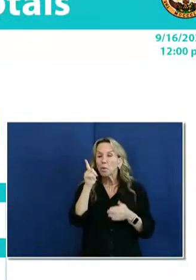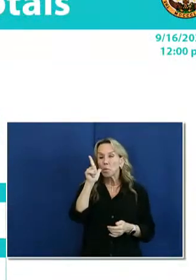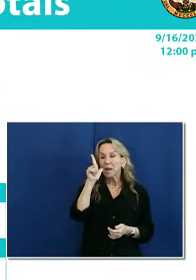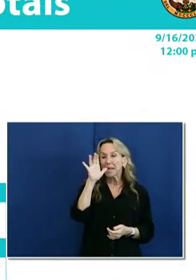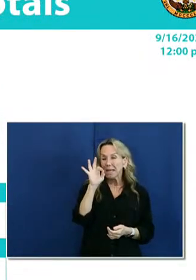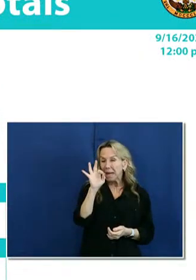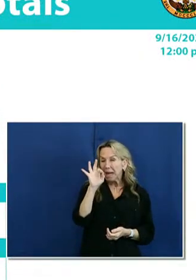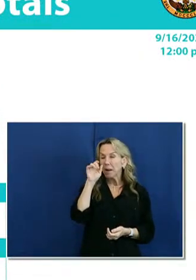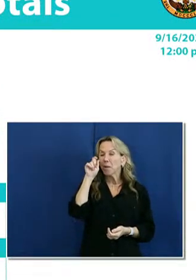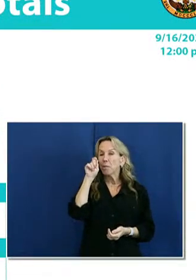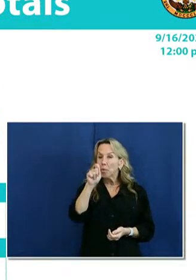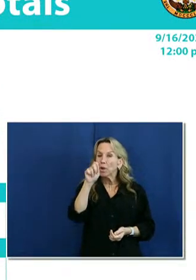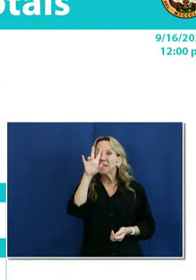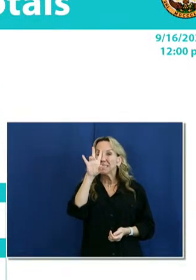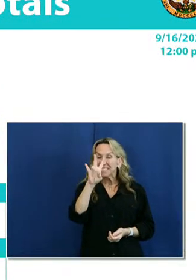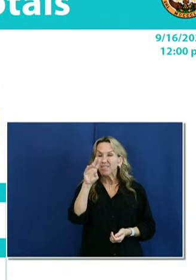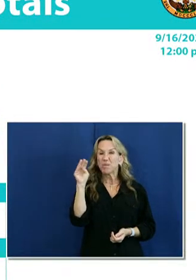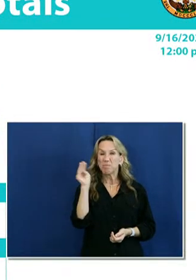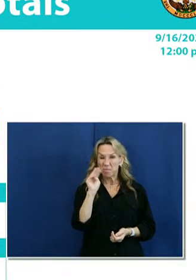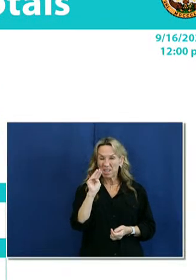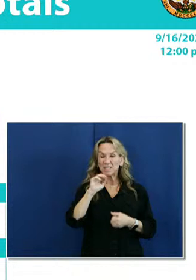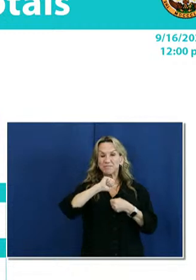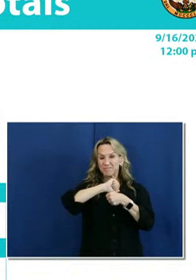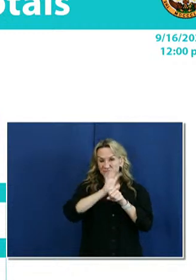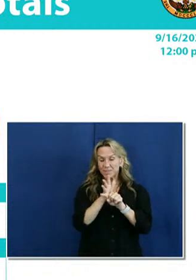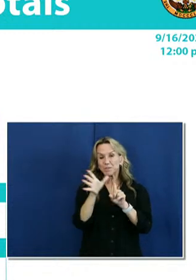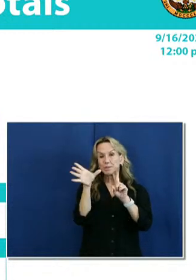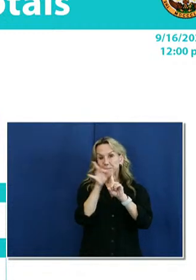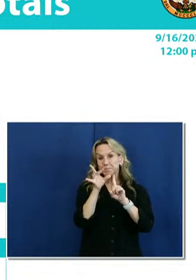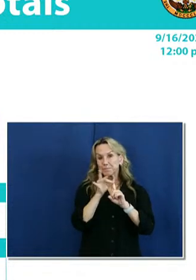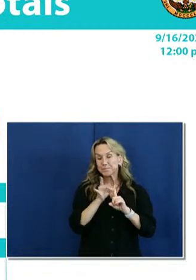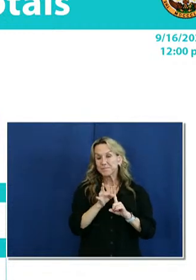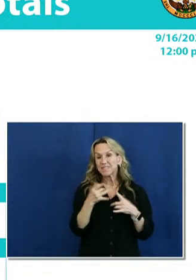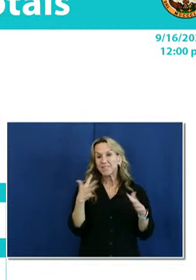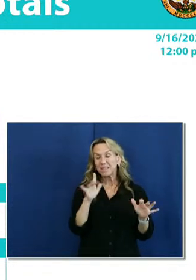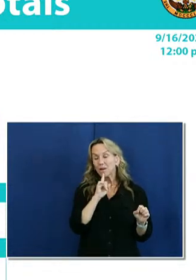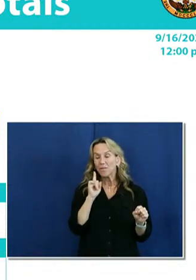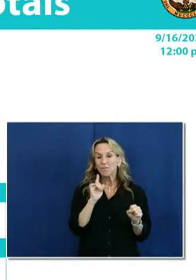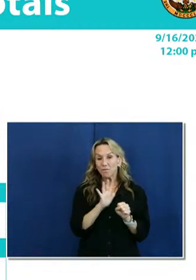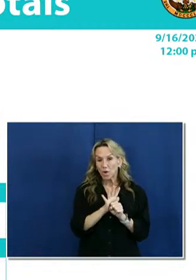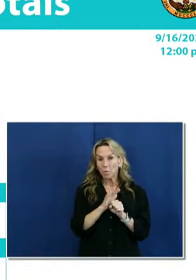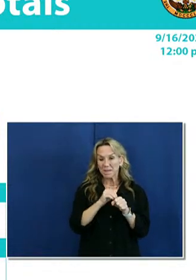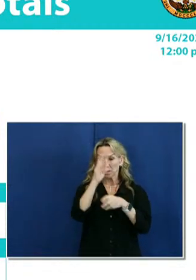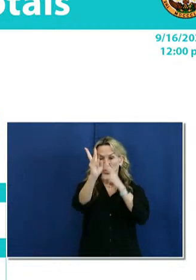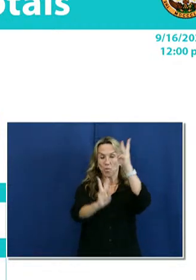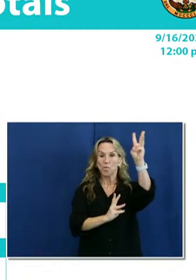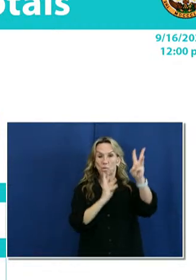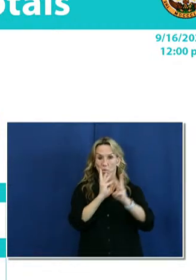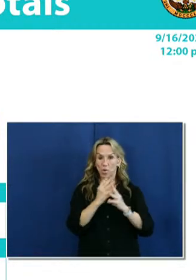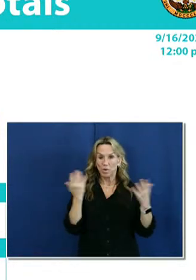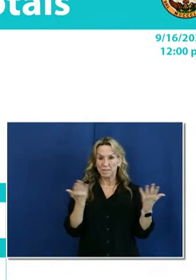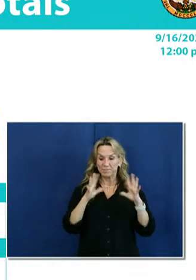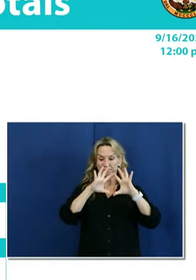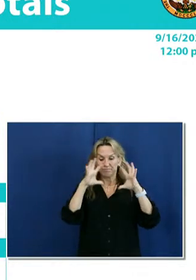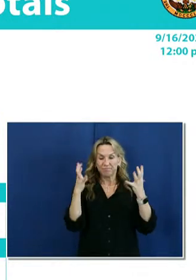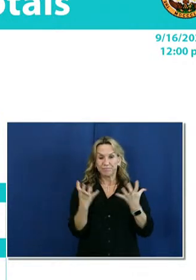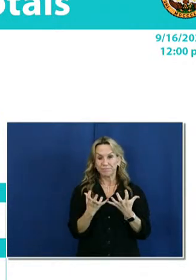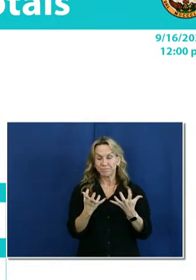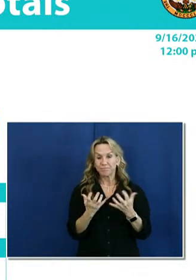29.7 million COVID-19 cases that have been confirmed worldwide, and